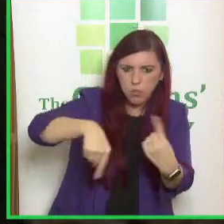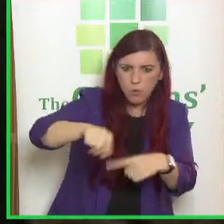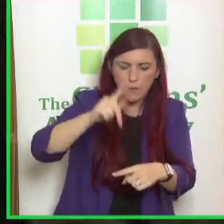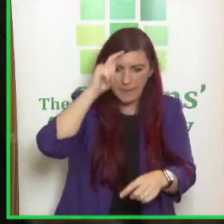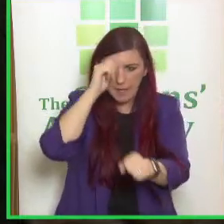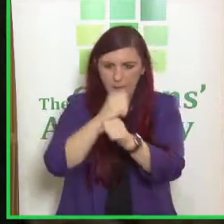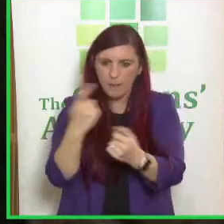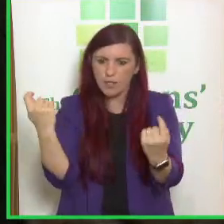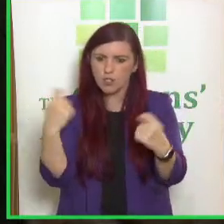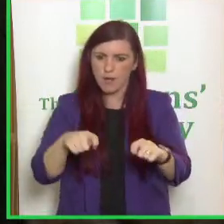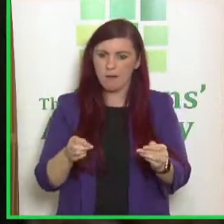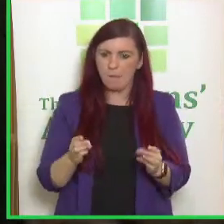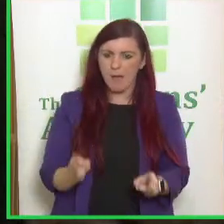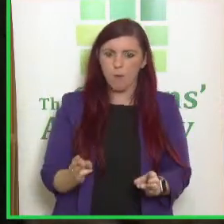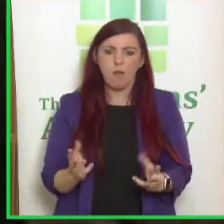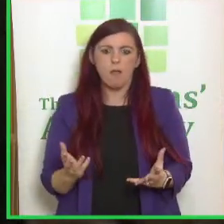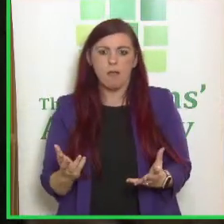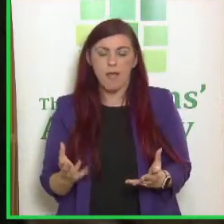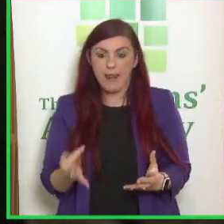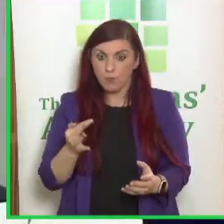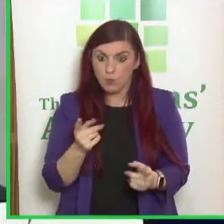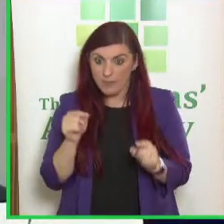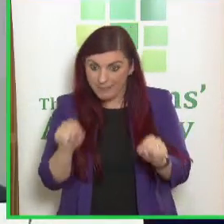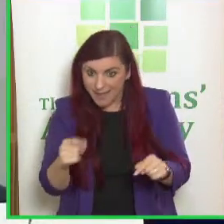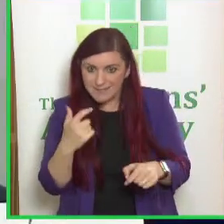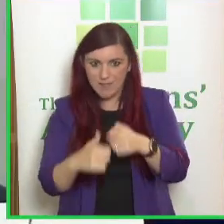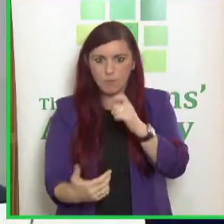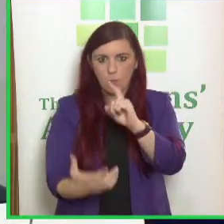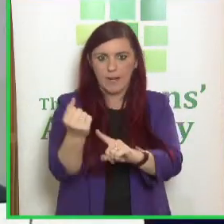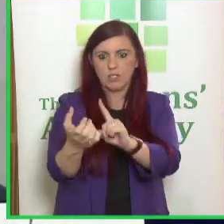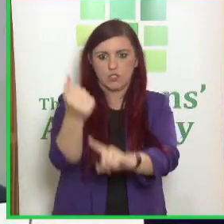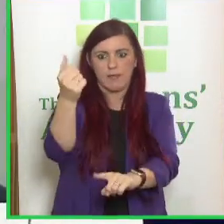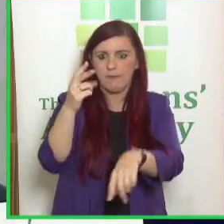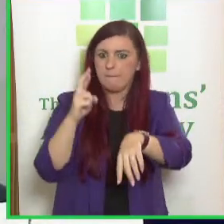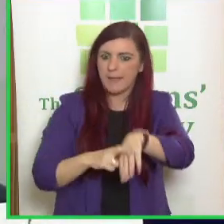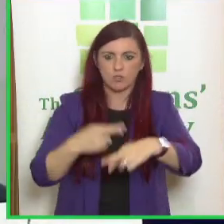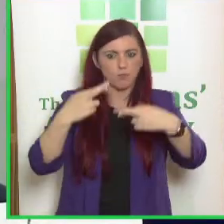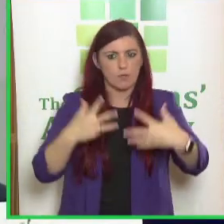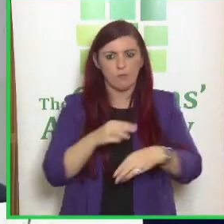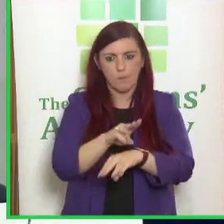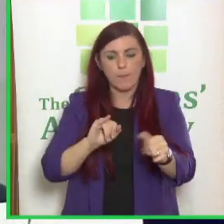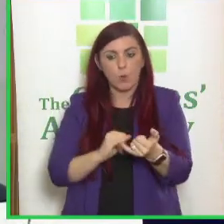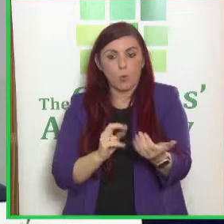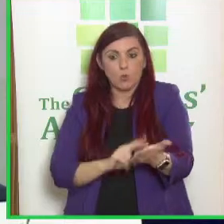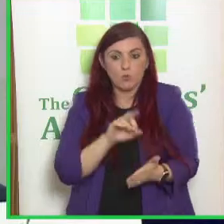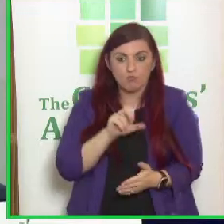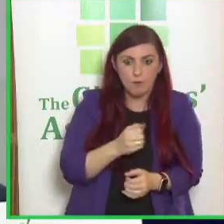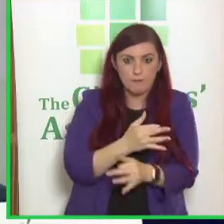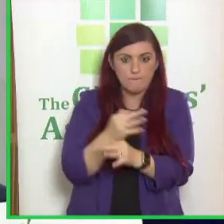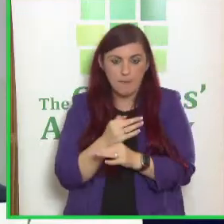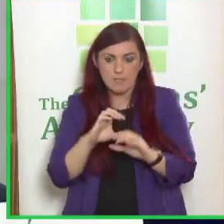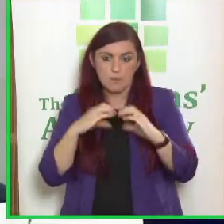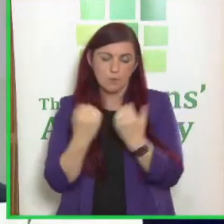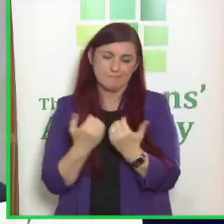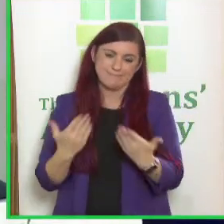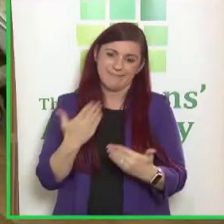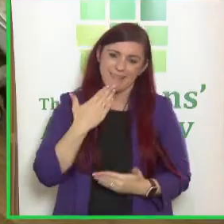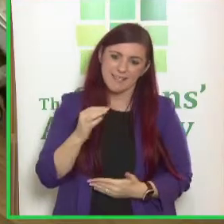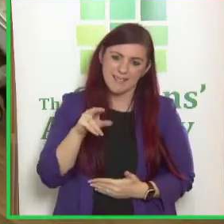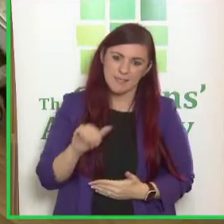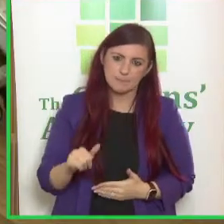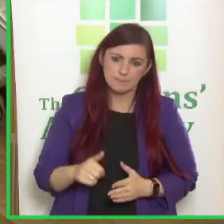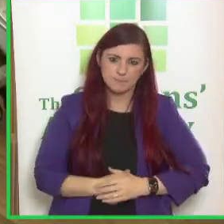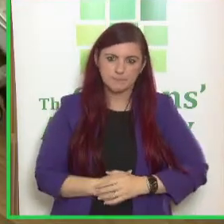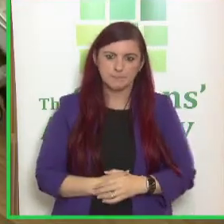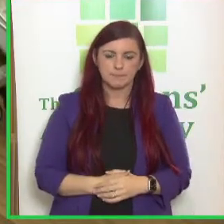power. Because if we do that, we will achieve the best outcomes for people who use drugs, our families and our communities. Okay, Andy, thank you. Thanks. Thank you very much.